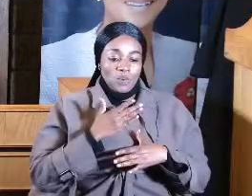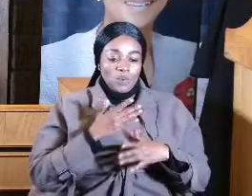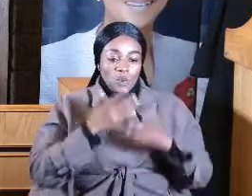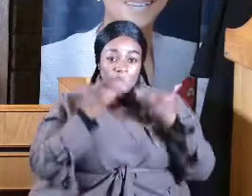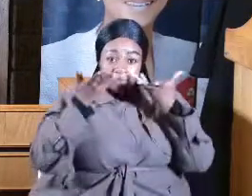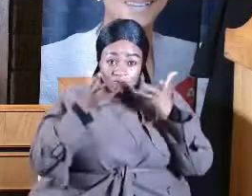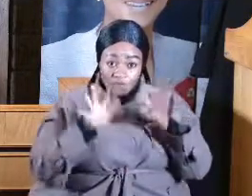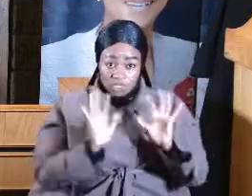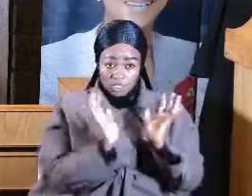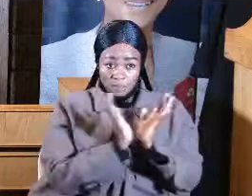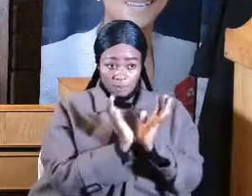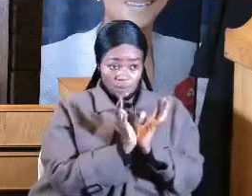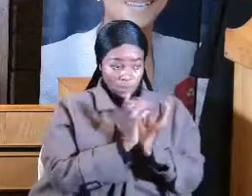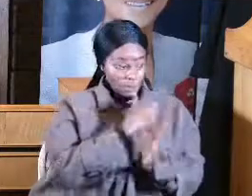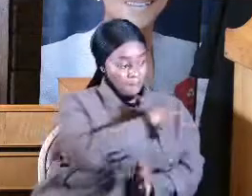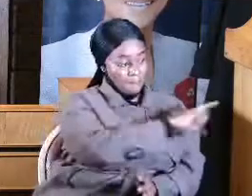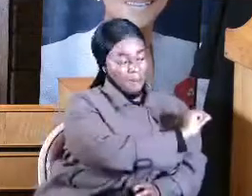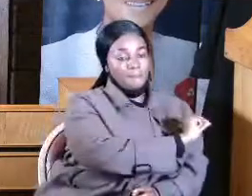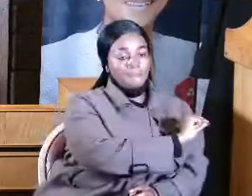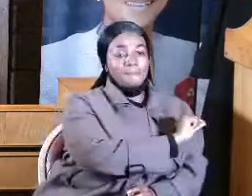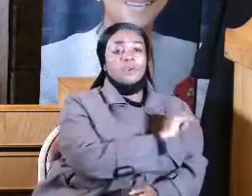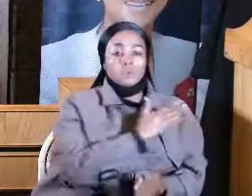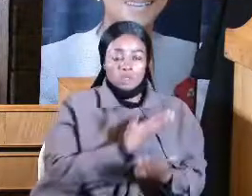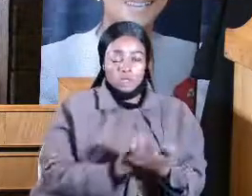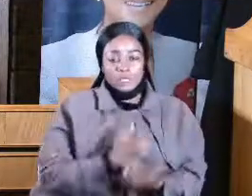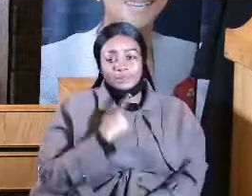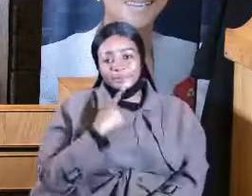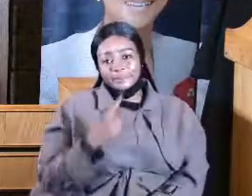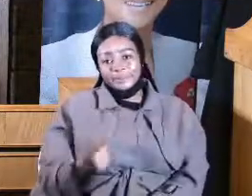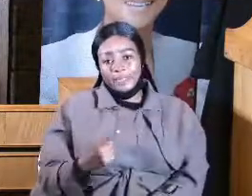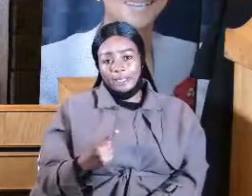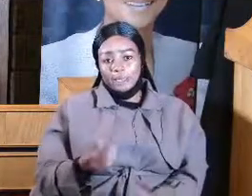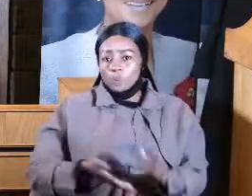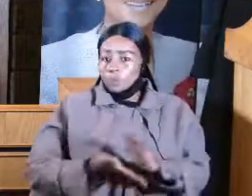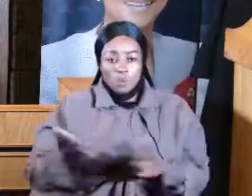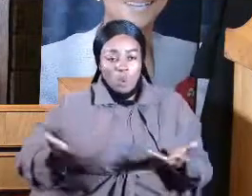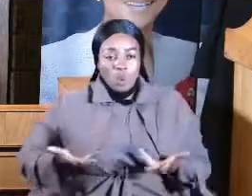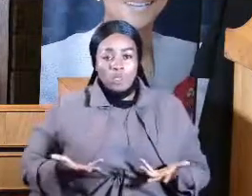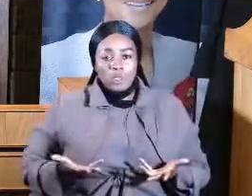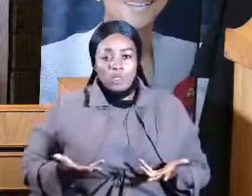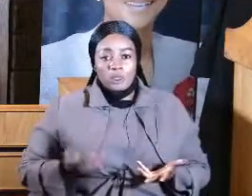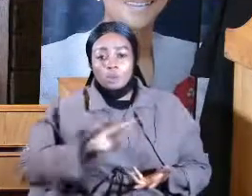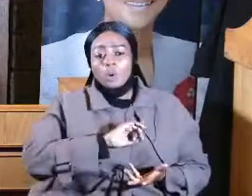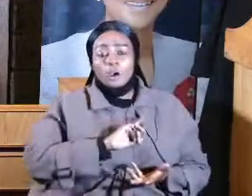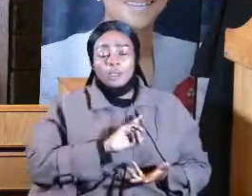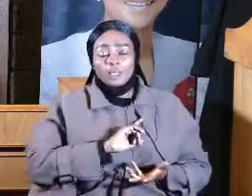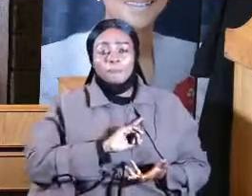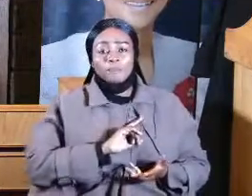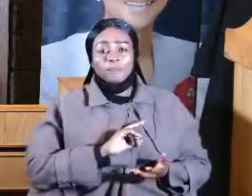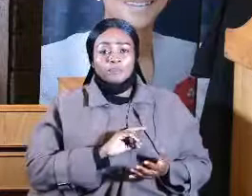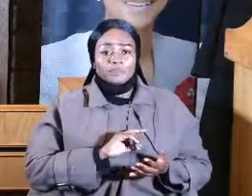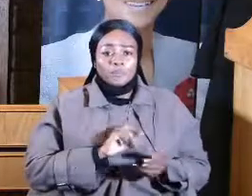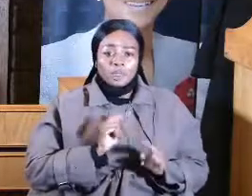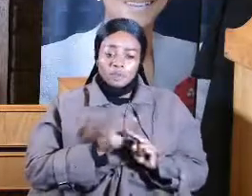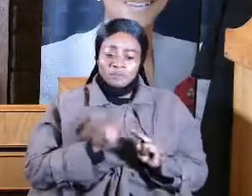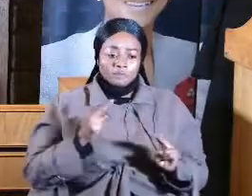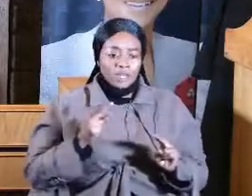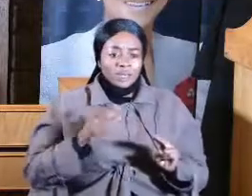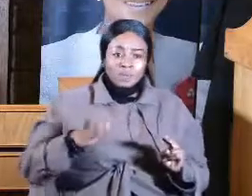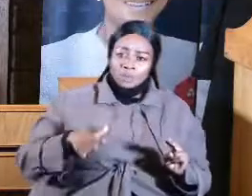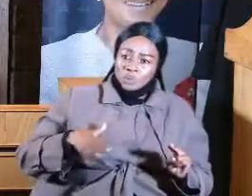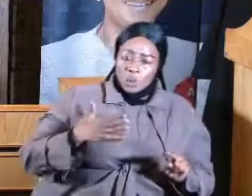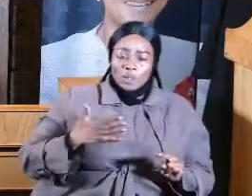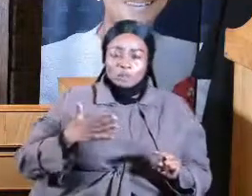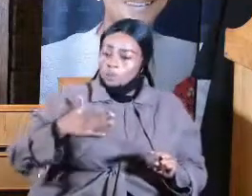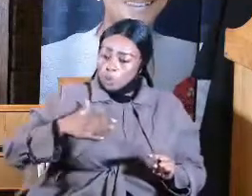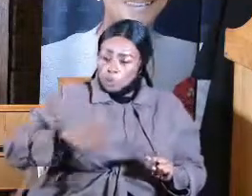this gathering, we're able to say where to from here. Because at the end of the day, we don't even want to